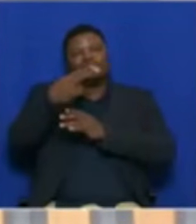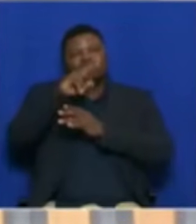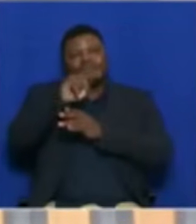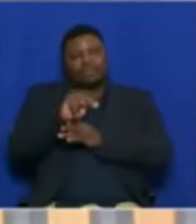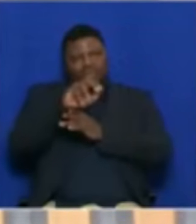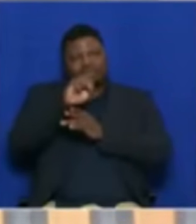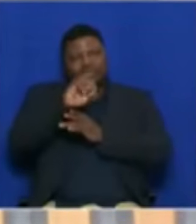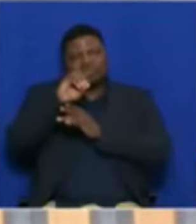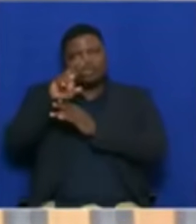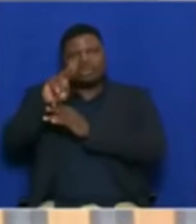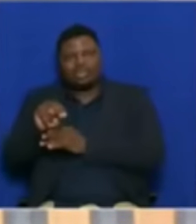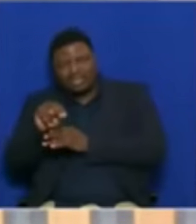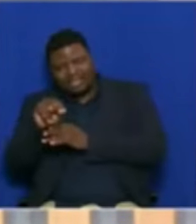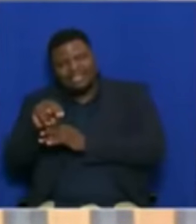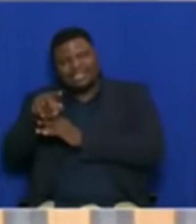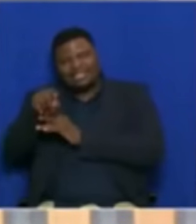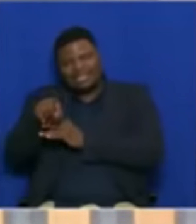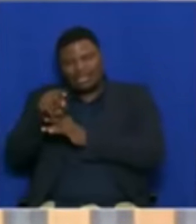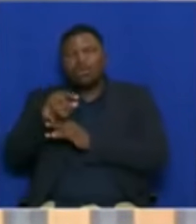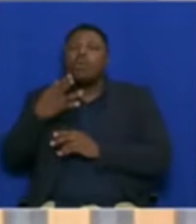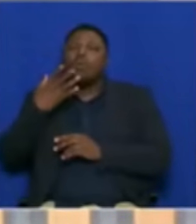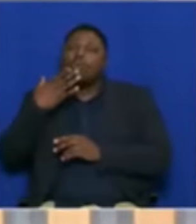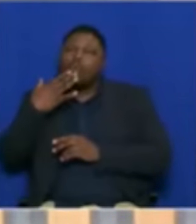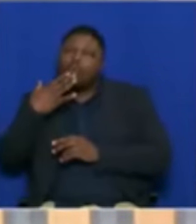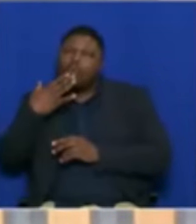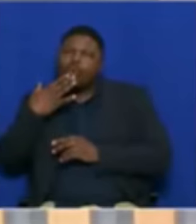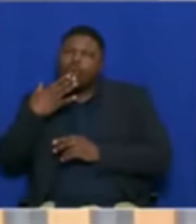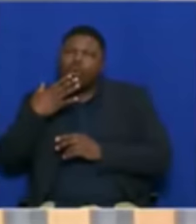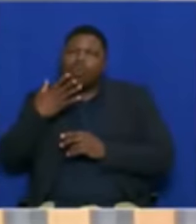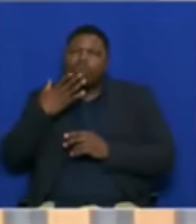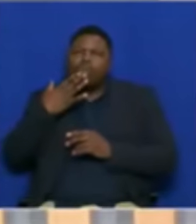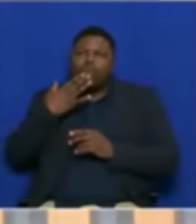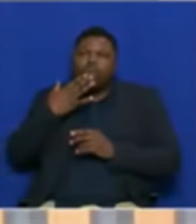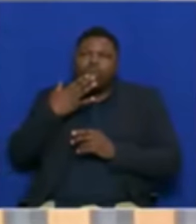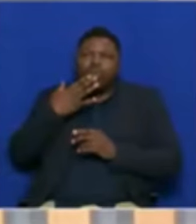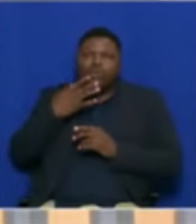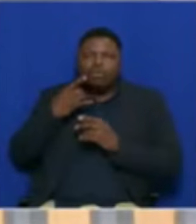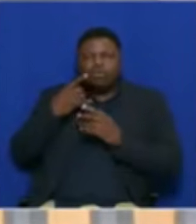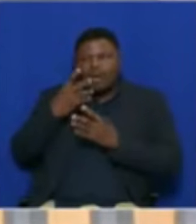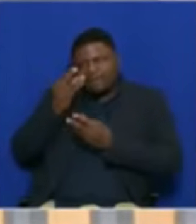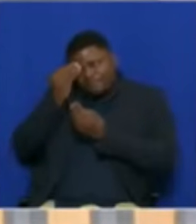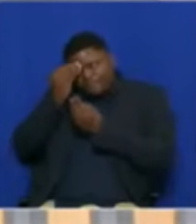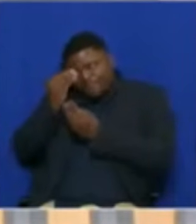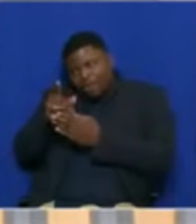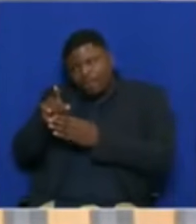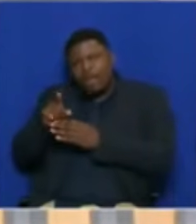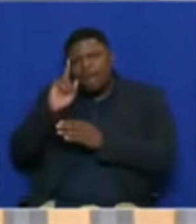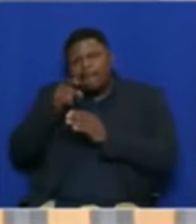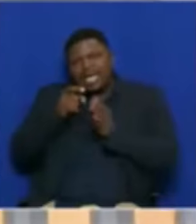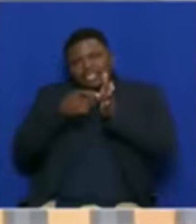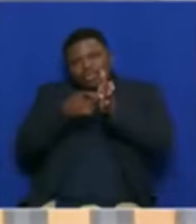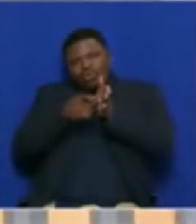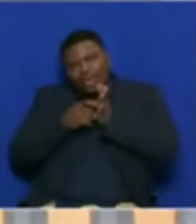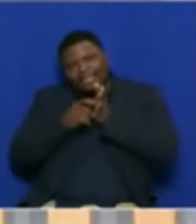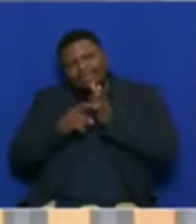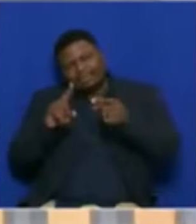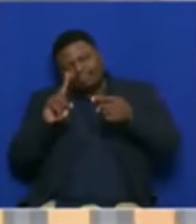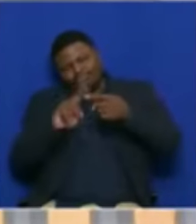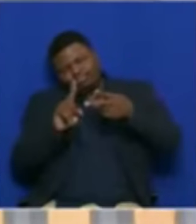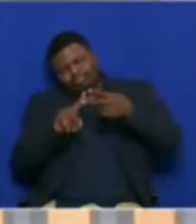for example, the one that we're looking at 1083, it requires